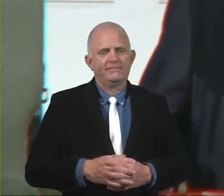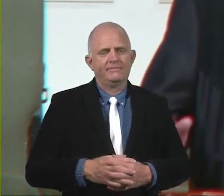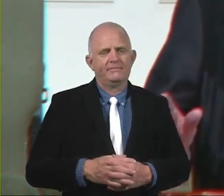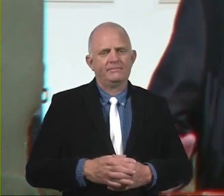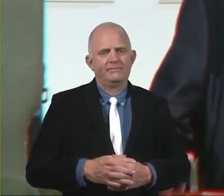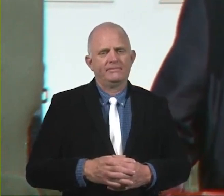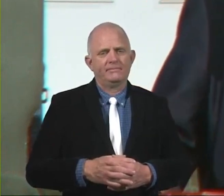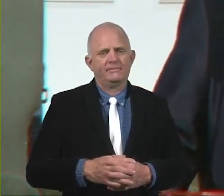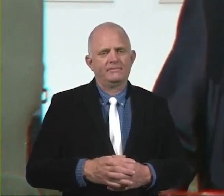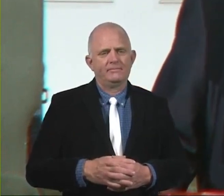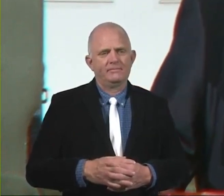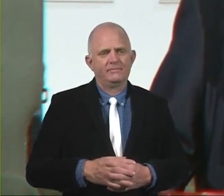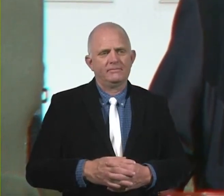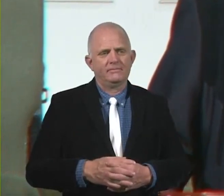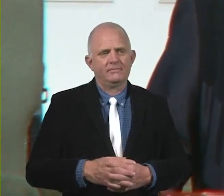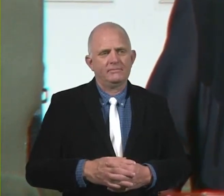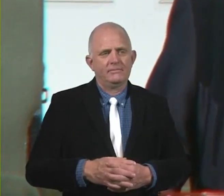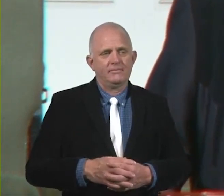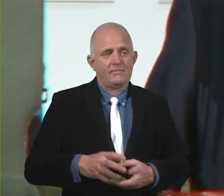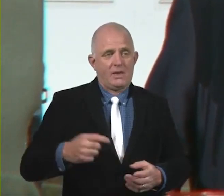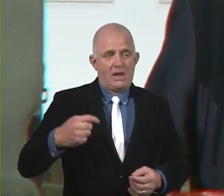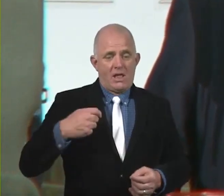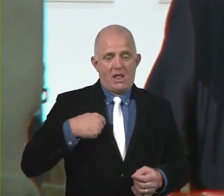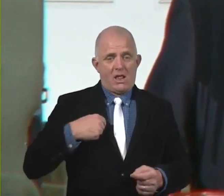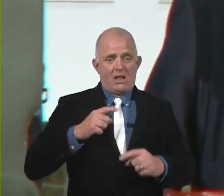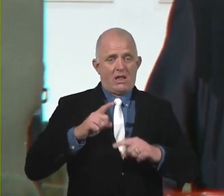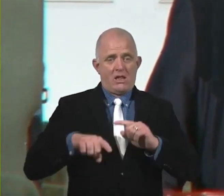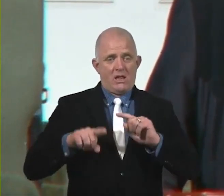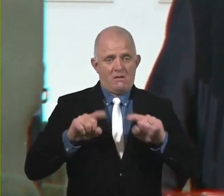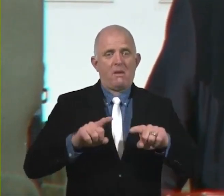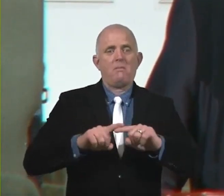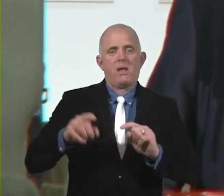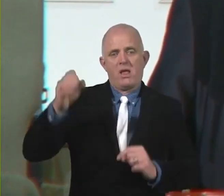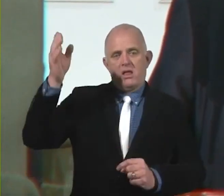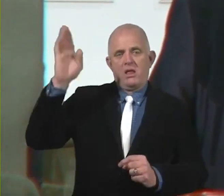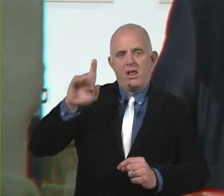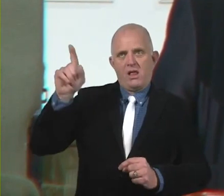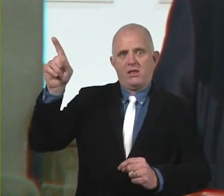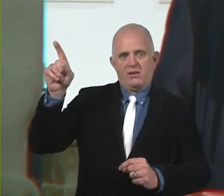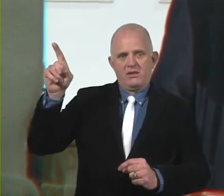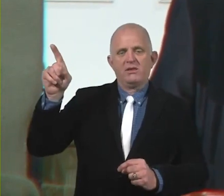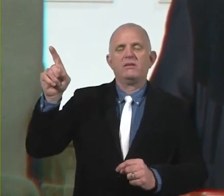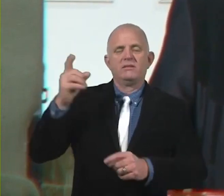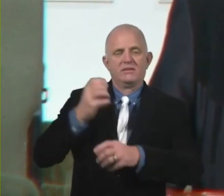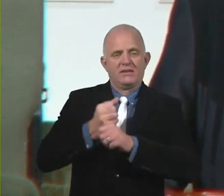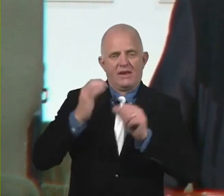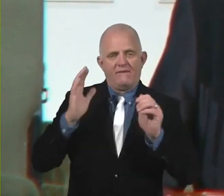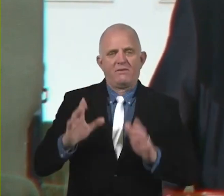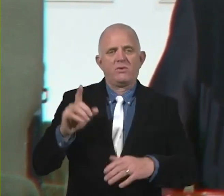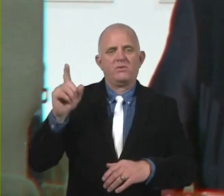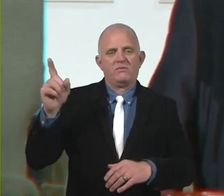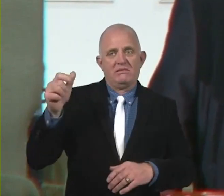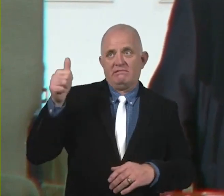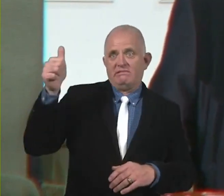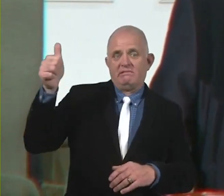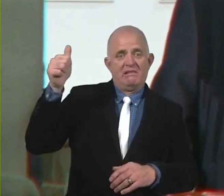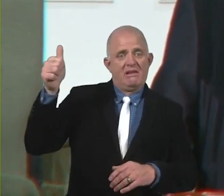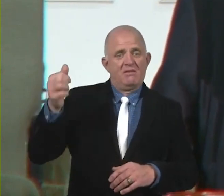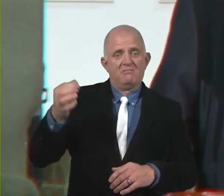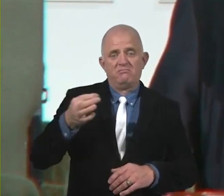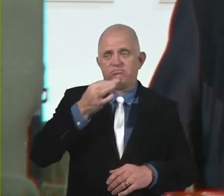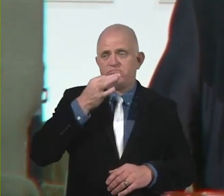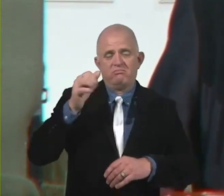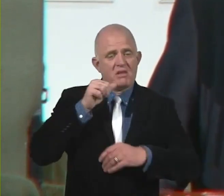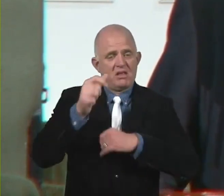But I have a Savior that in all points was tempted and